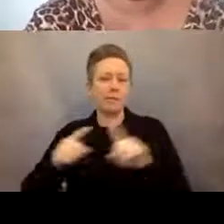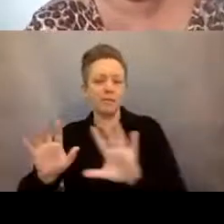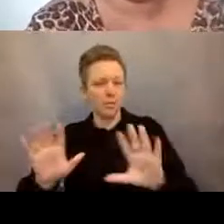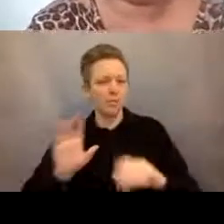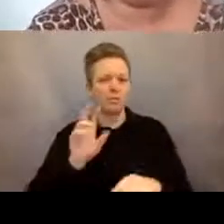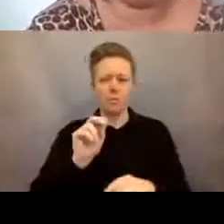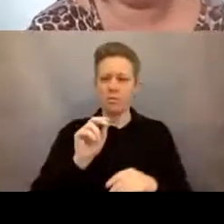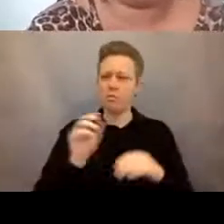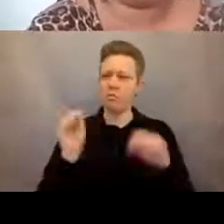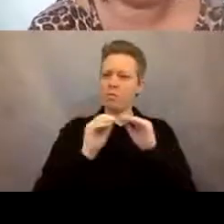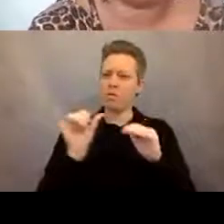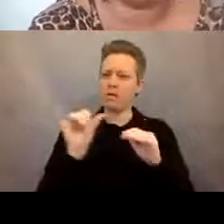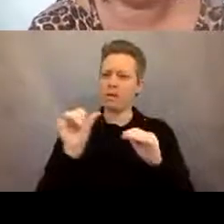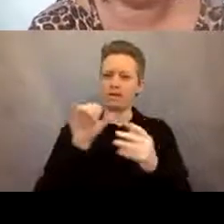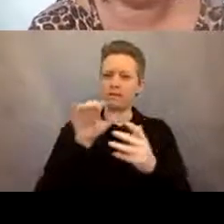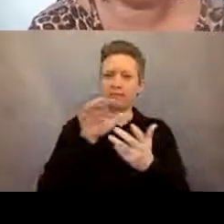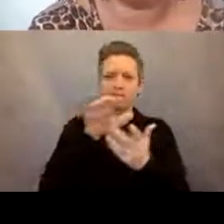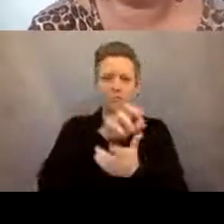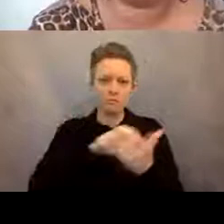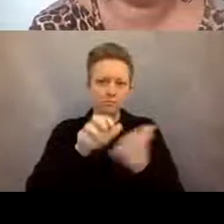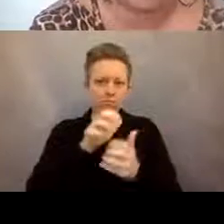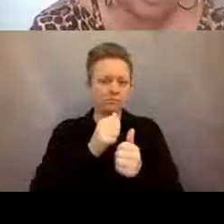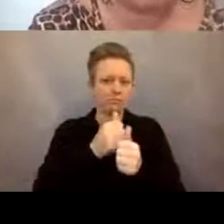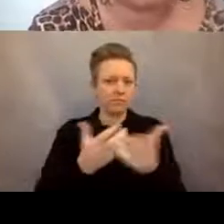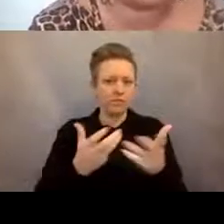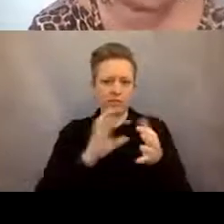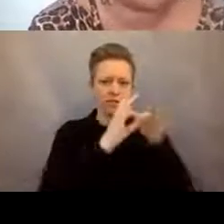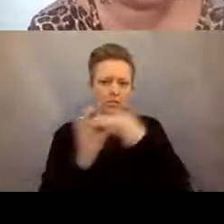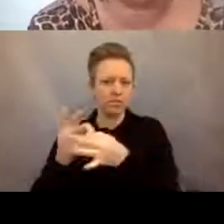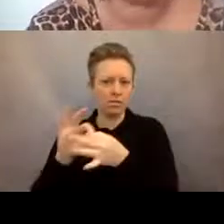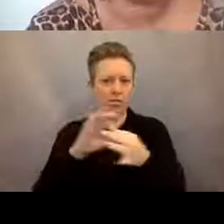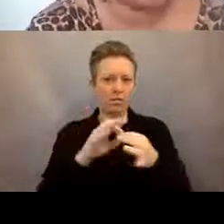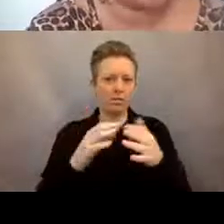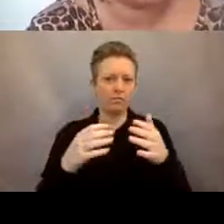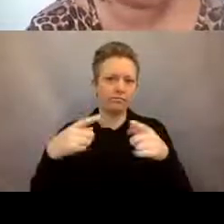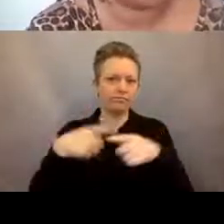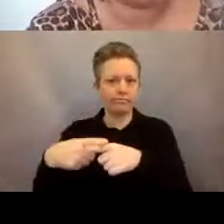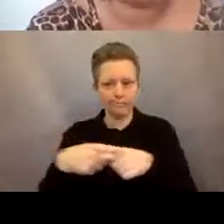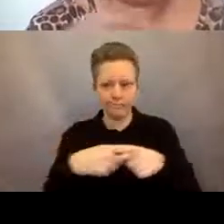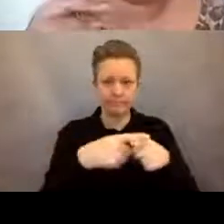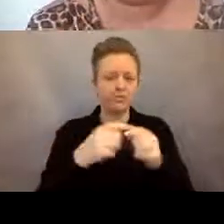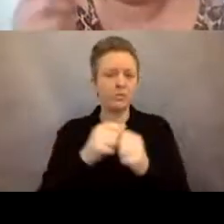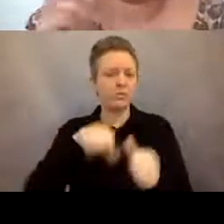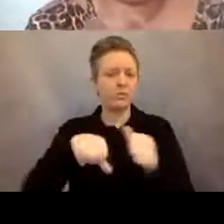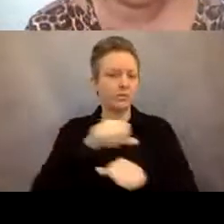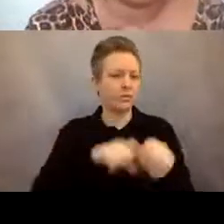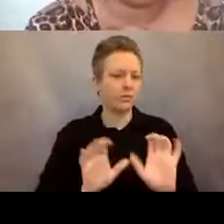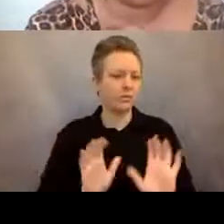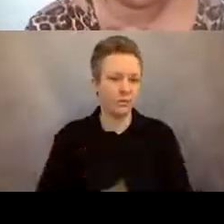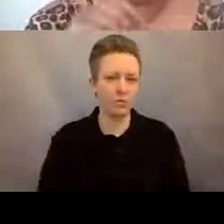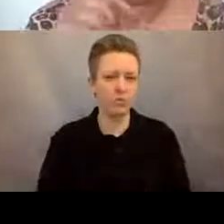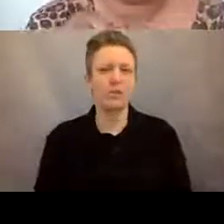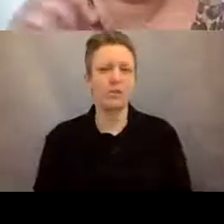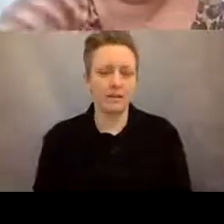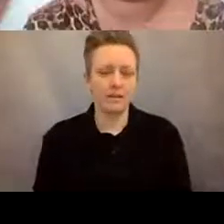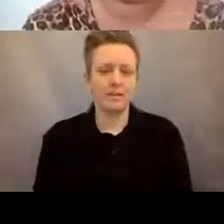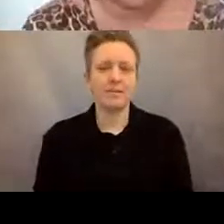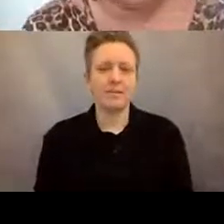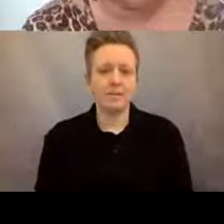get that. And so, especially when we're thinking about and talking about then the relationship